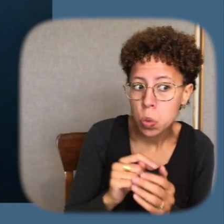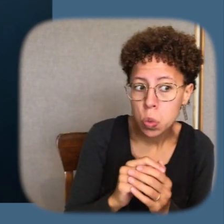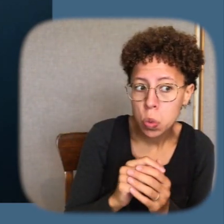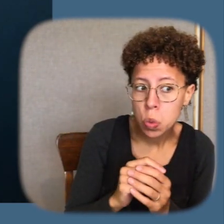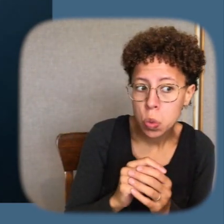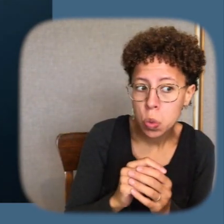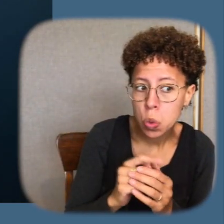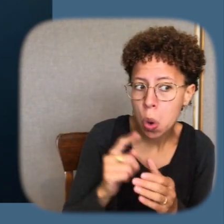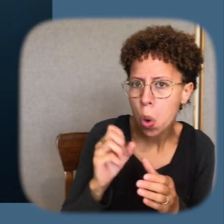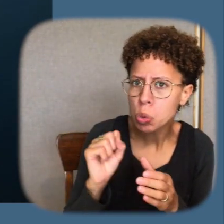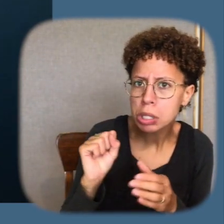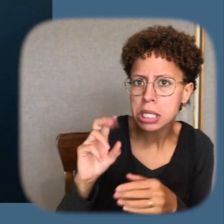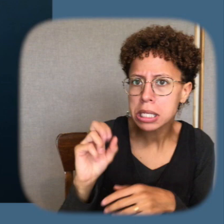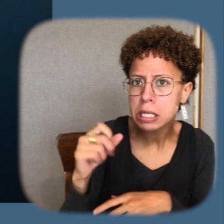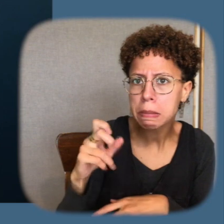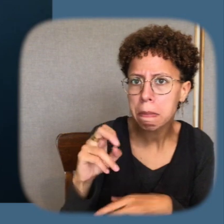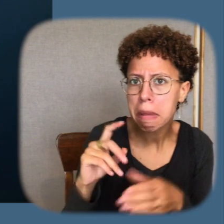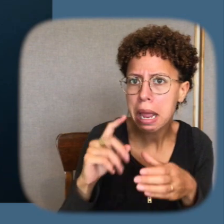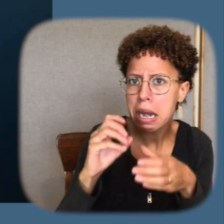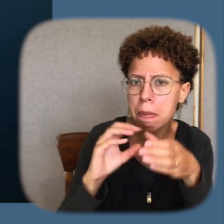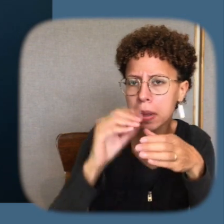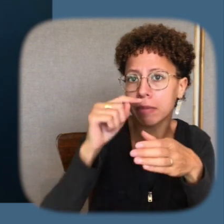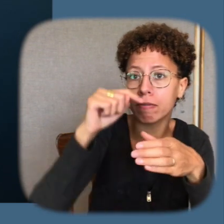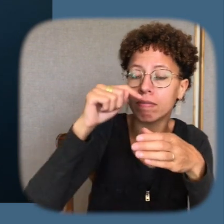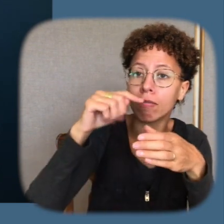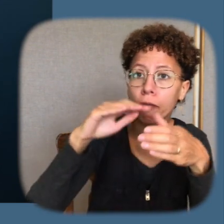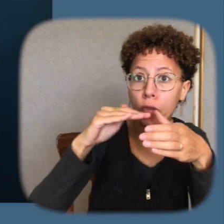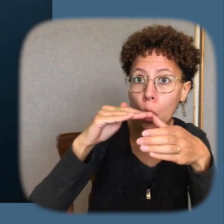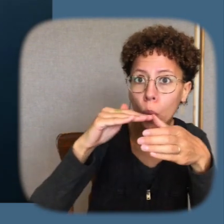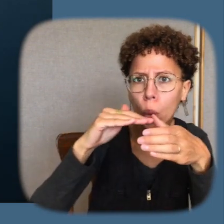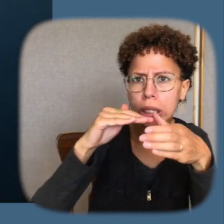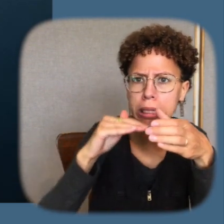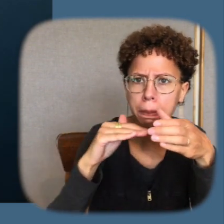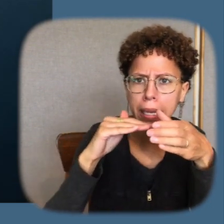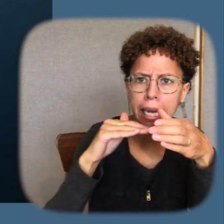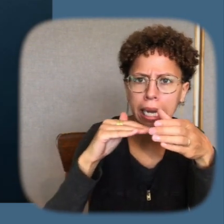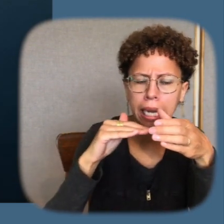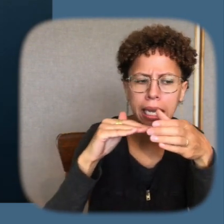Float or suspend. You think float or suspend? Yeah. How come you're whispering?